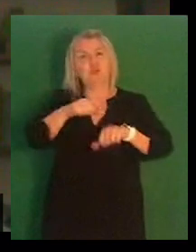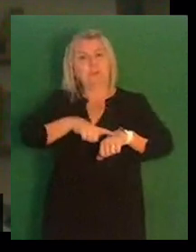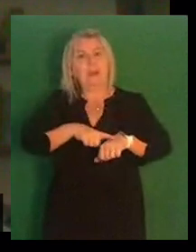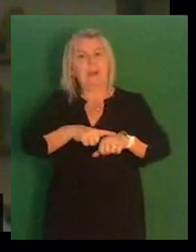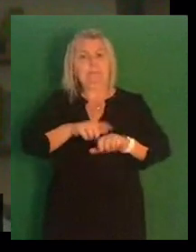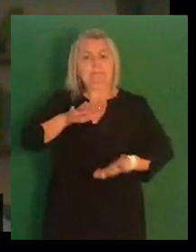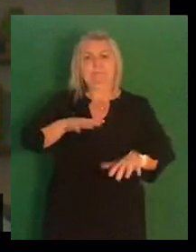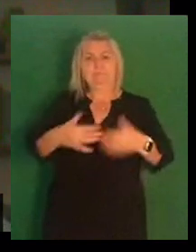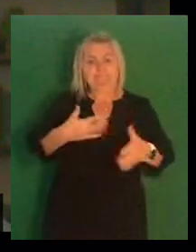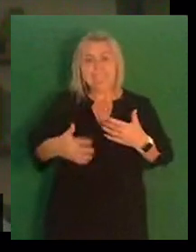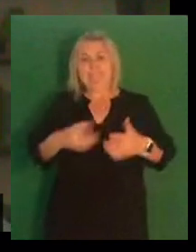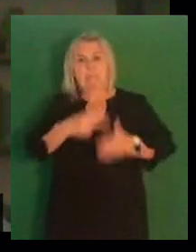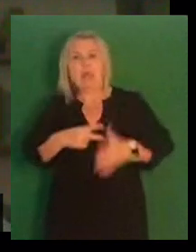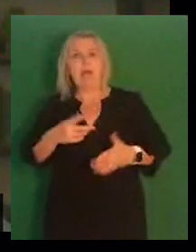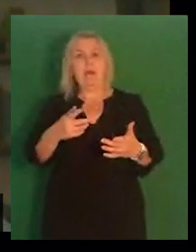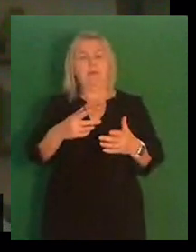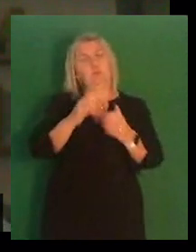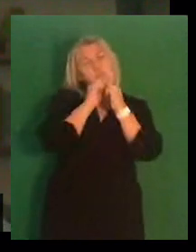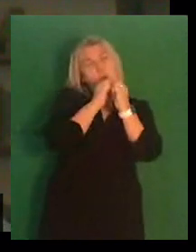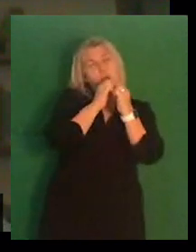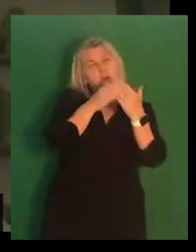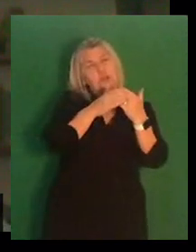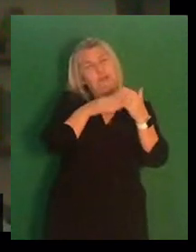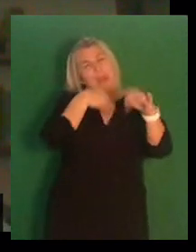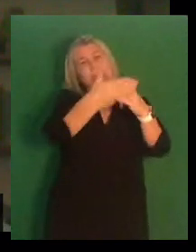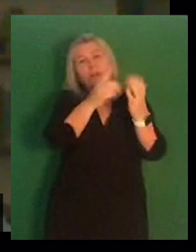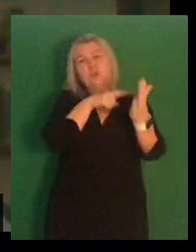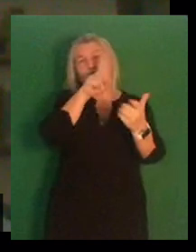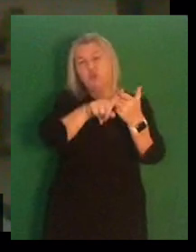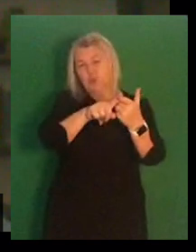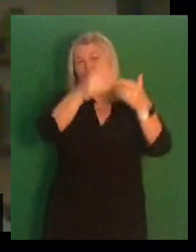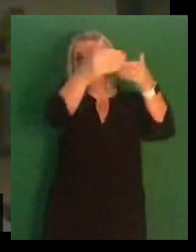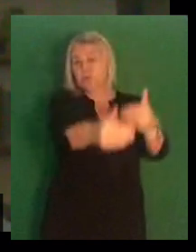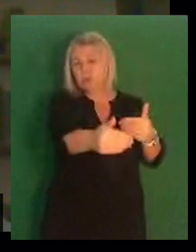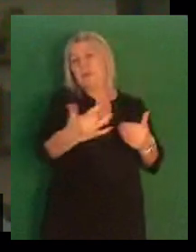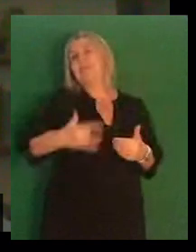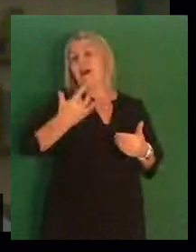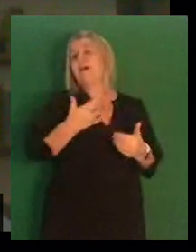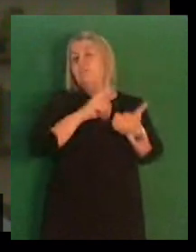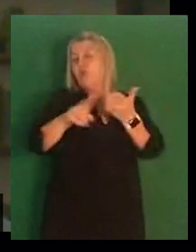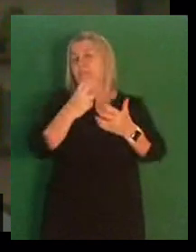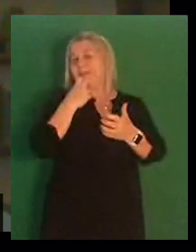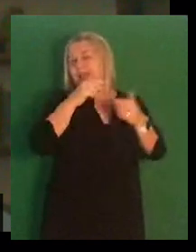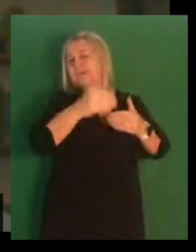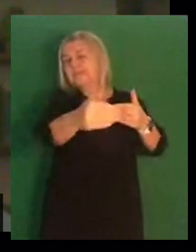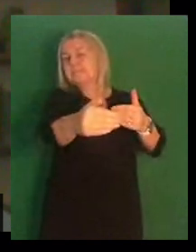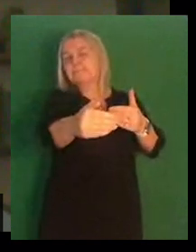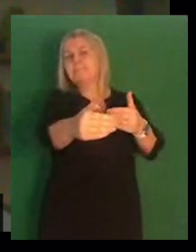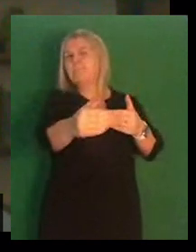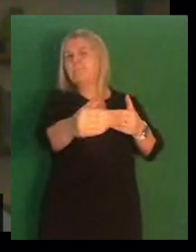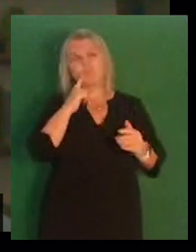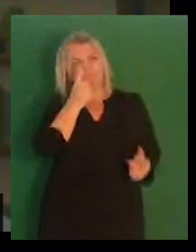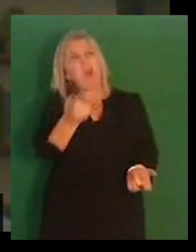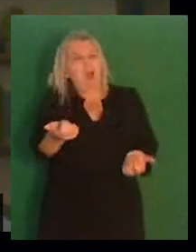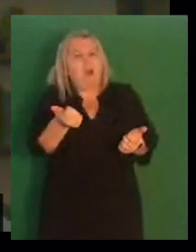and end of June, beginning of July, which is when we would normally have the live festival, we felt that okay, we can do something in this